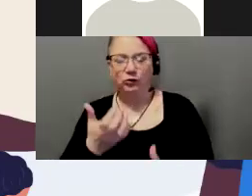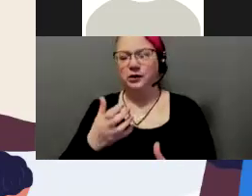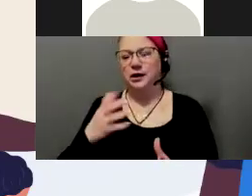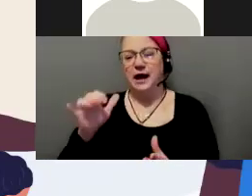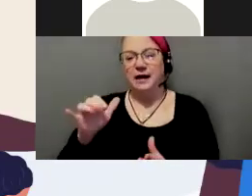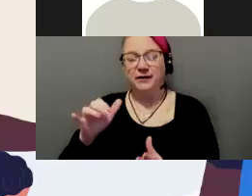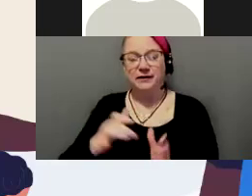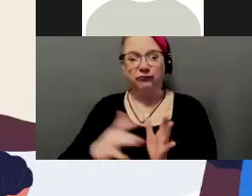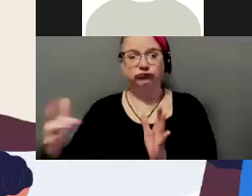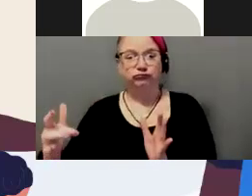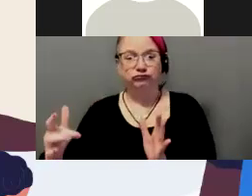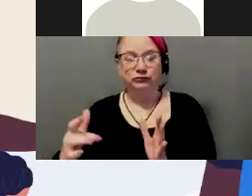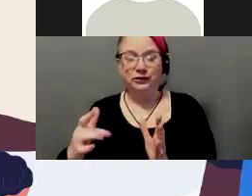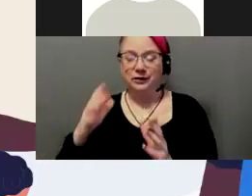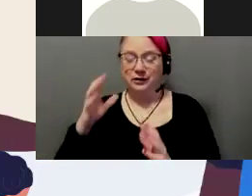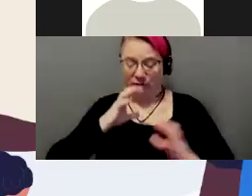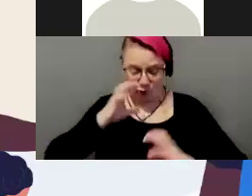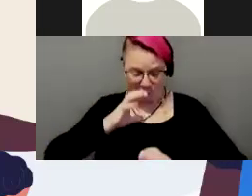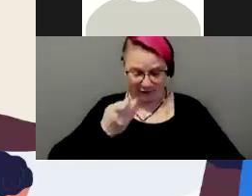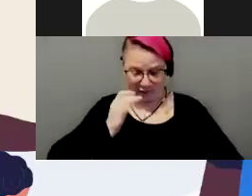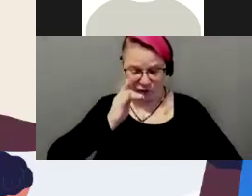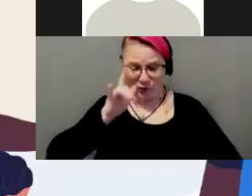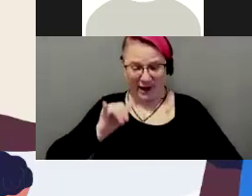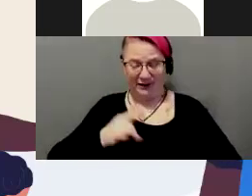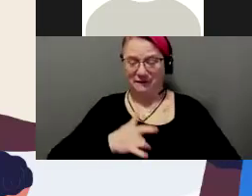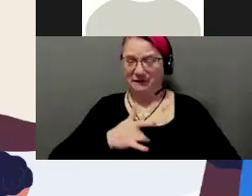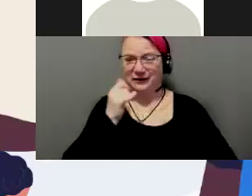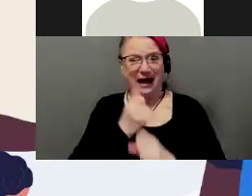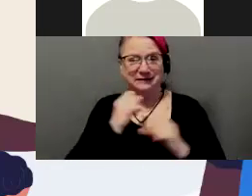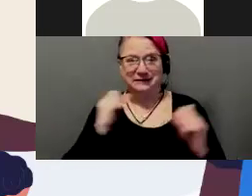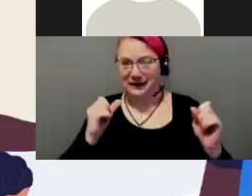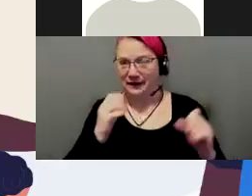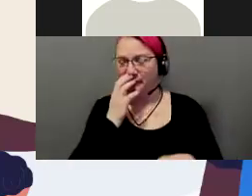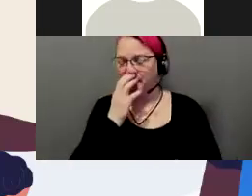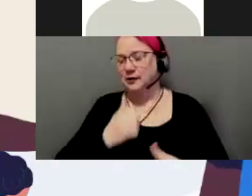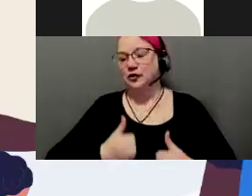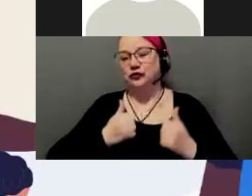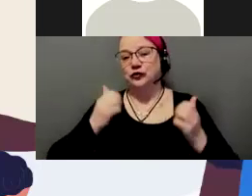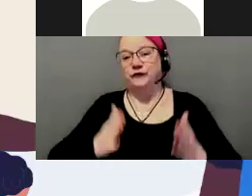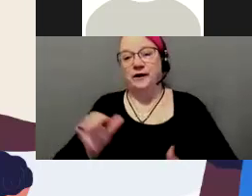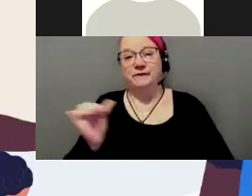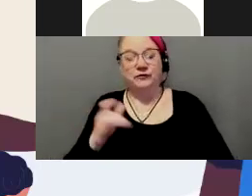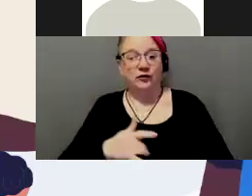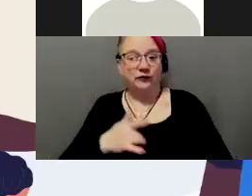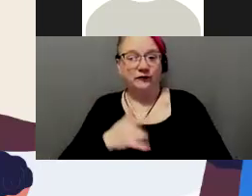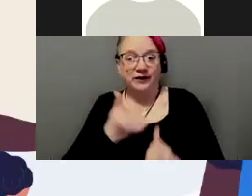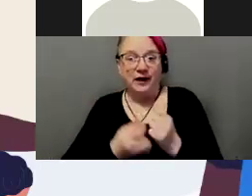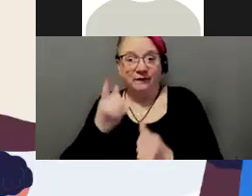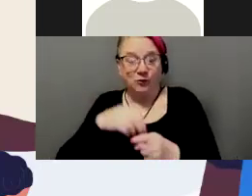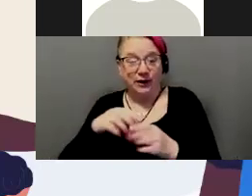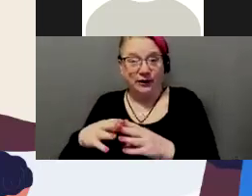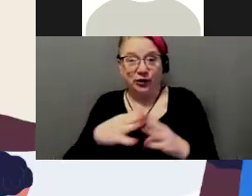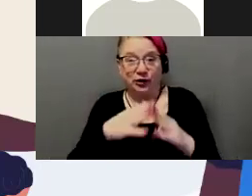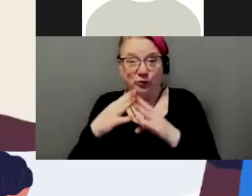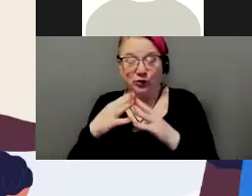can make exploring and embracing one's sexuality feel really unsafe. Survivors may also feel like everyone in their community or